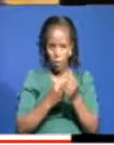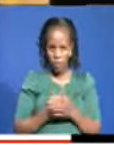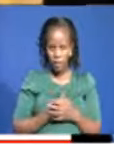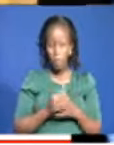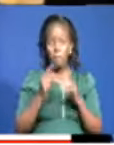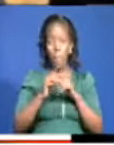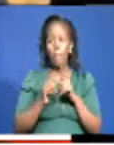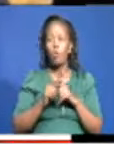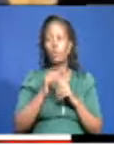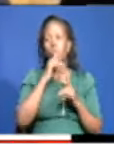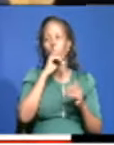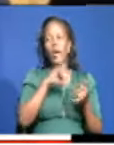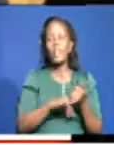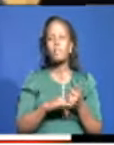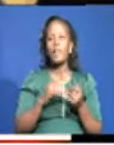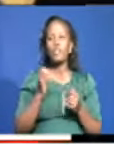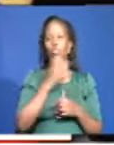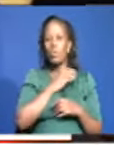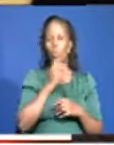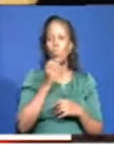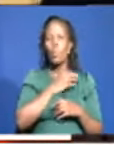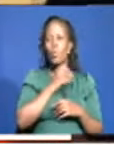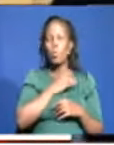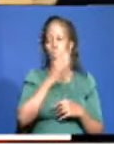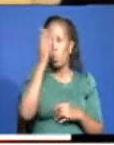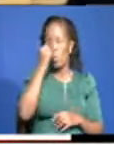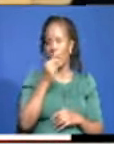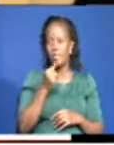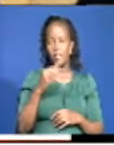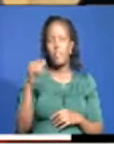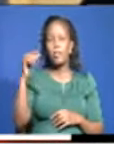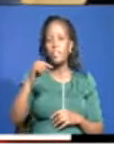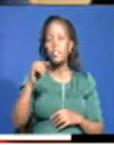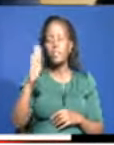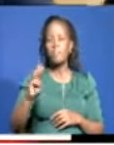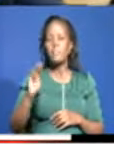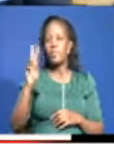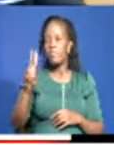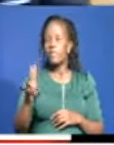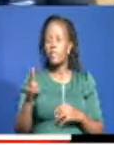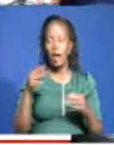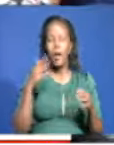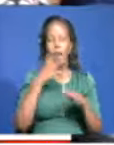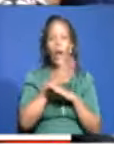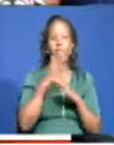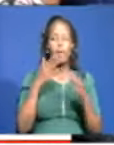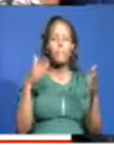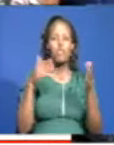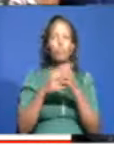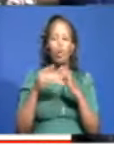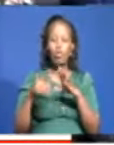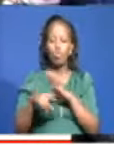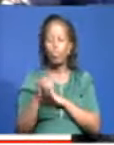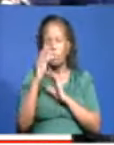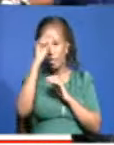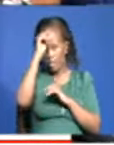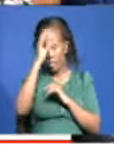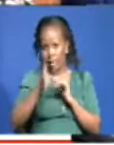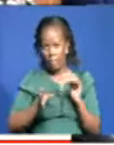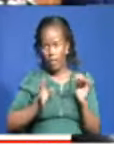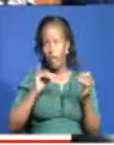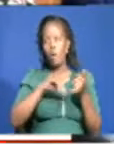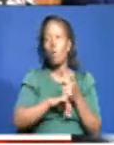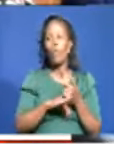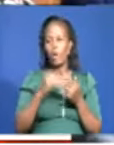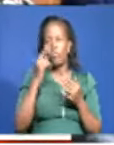complained of gender-based violence for not being allowed to the governor's official residence. Mimi sasa sibebu na gari lile la